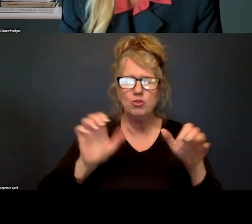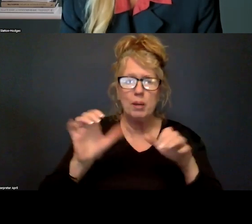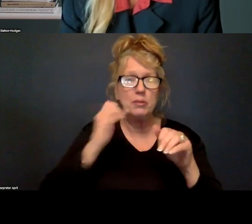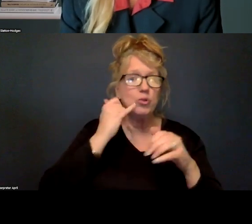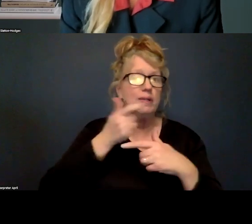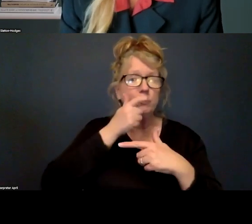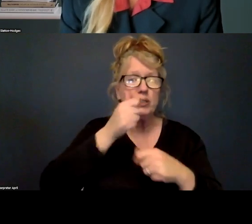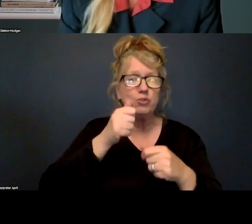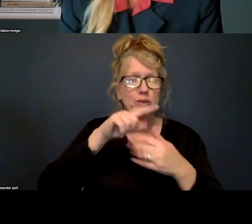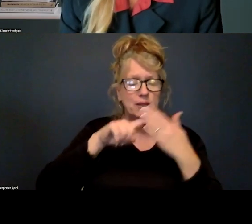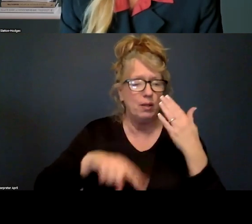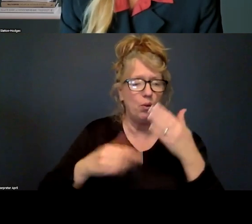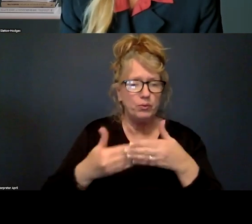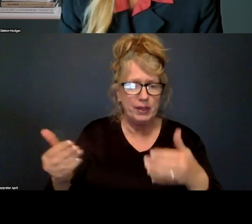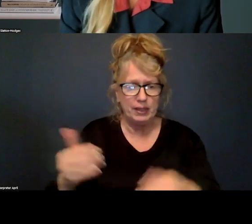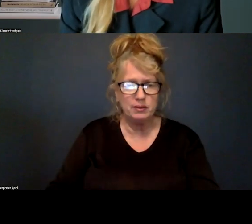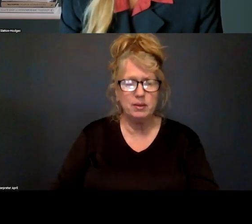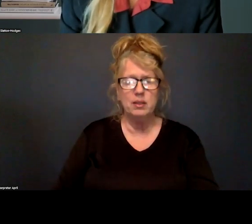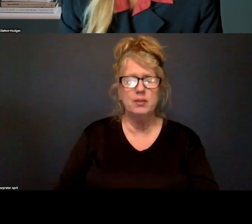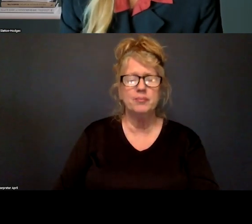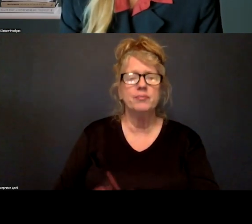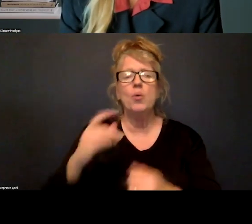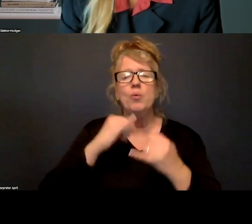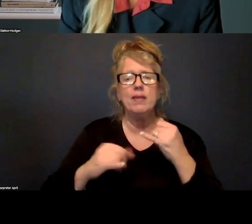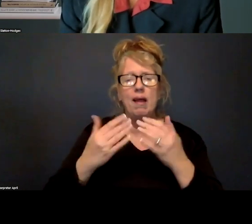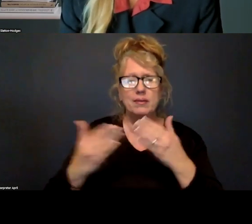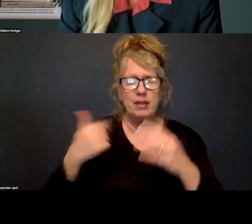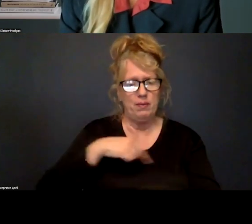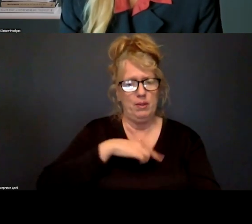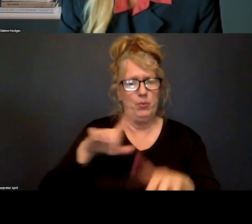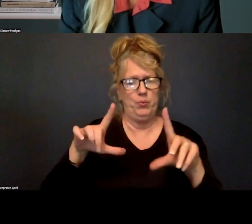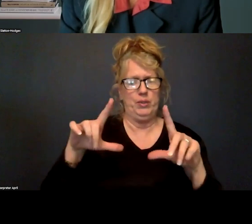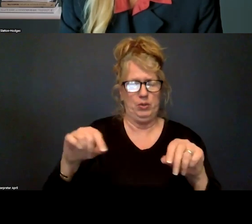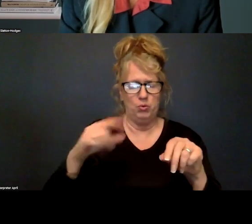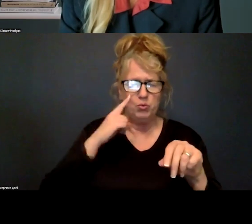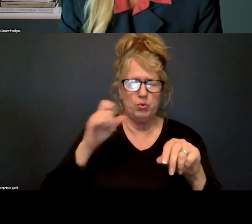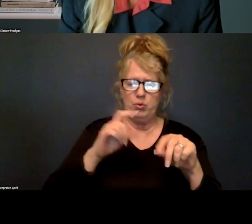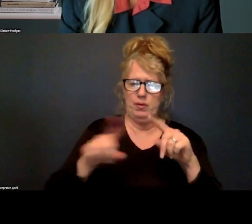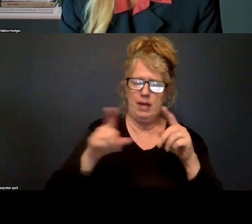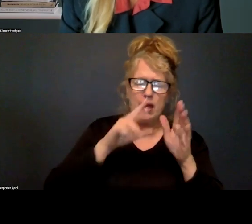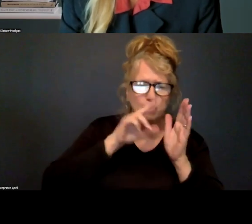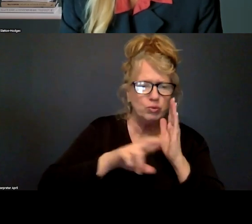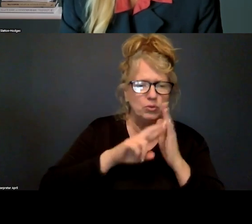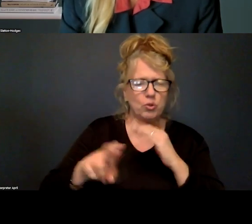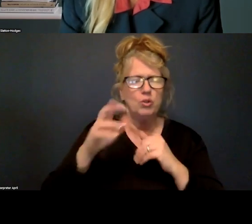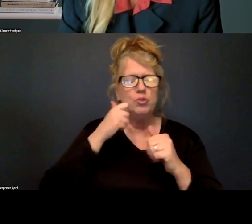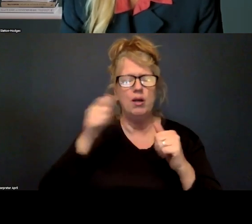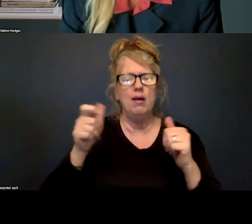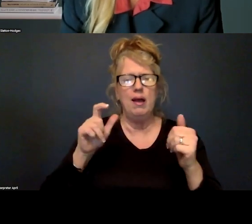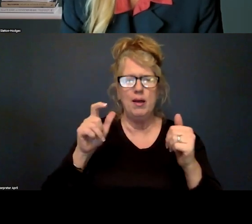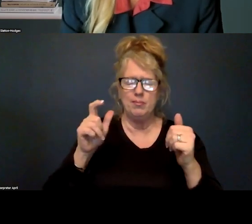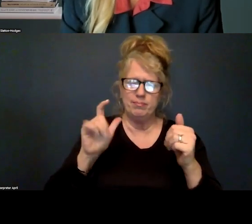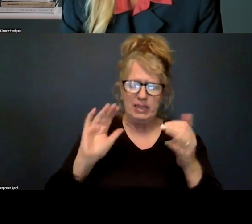those things. One last thing, in addition, we do bespoke research and analysis on many different